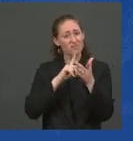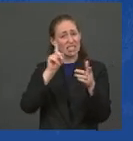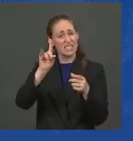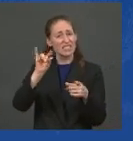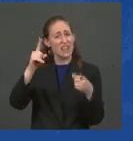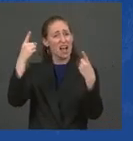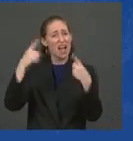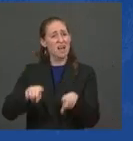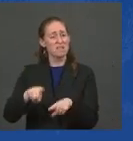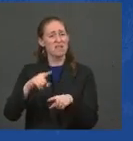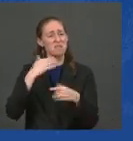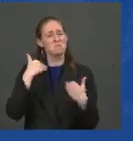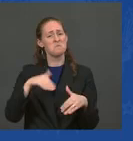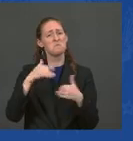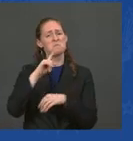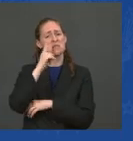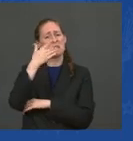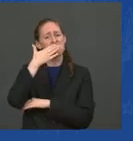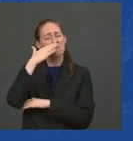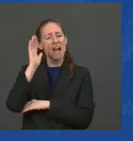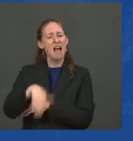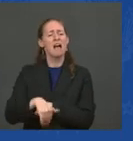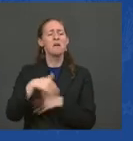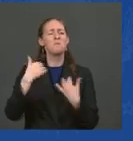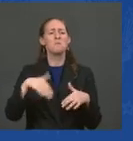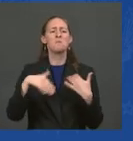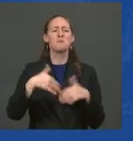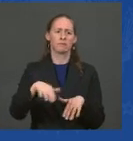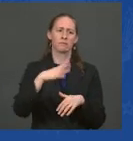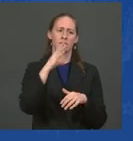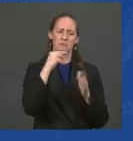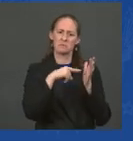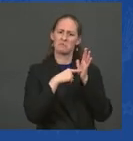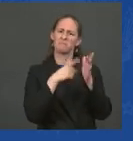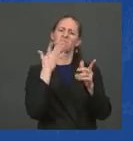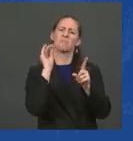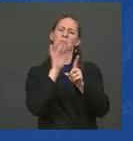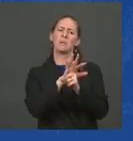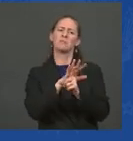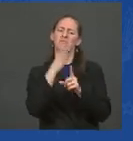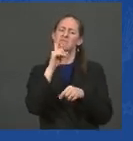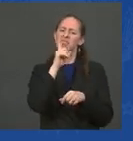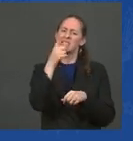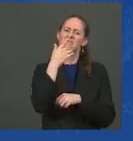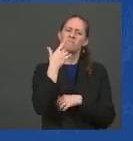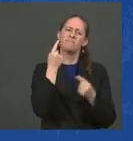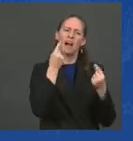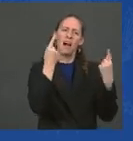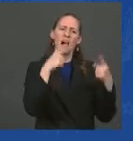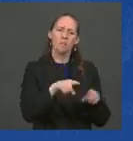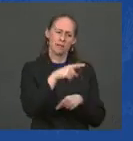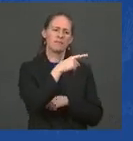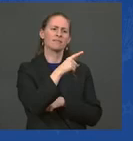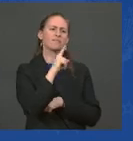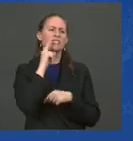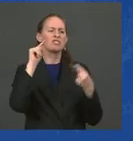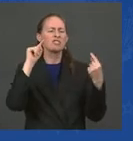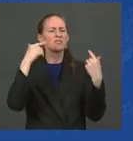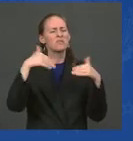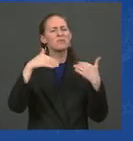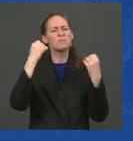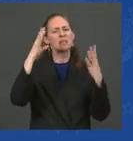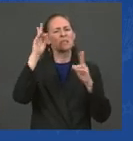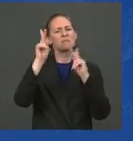villains. And to expose beyond question the depravity and the crimes against humanity that the